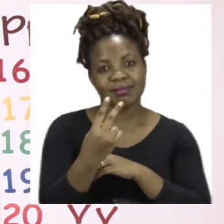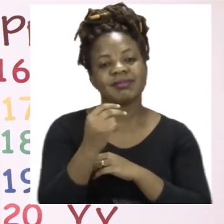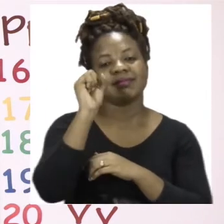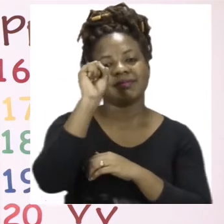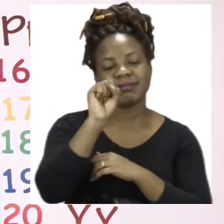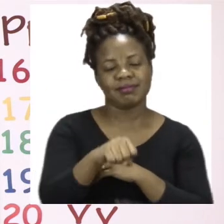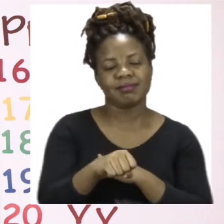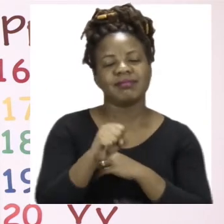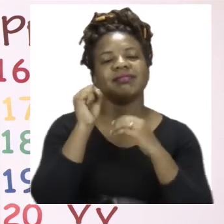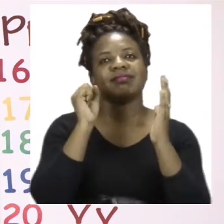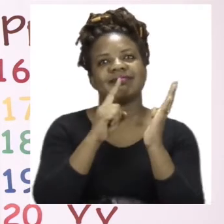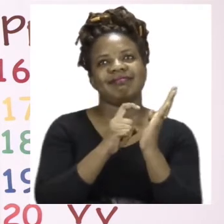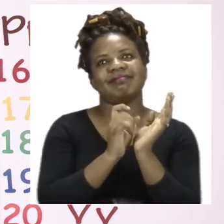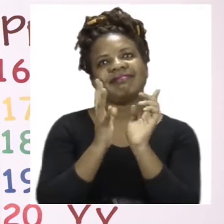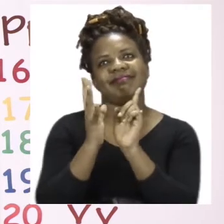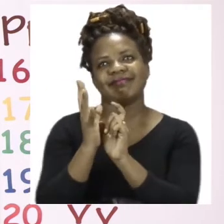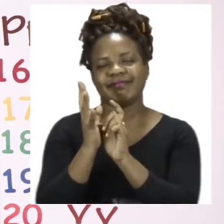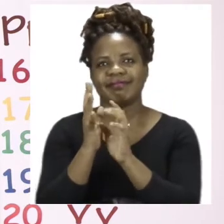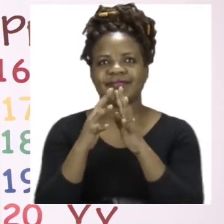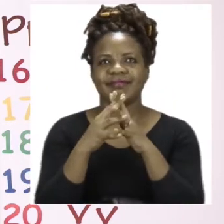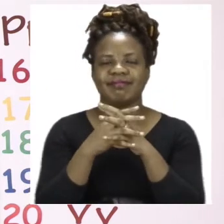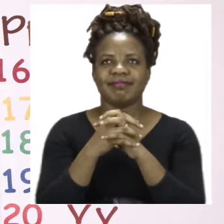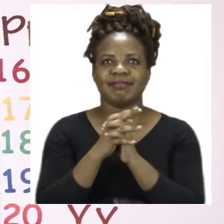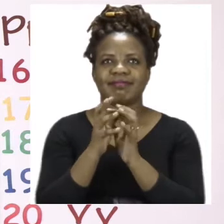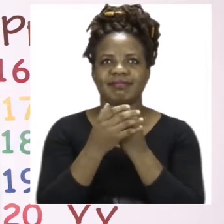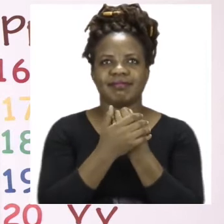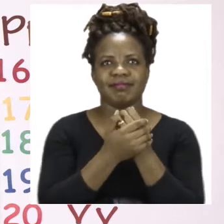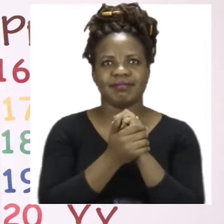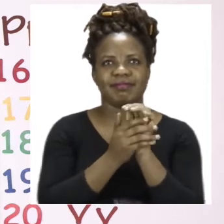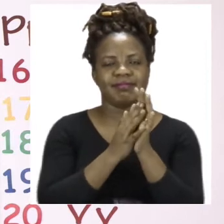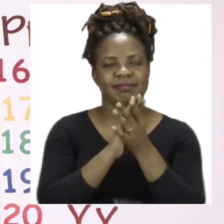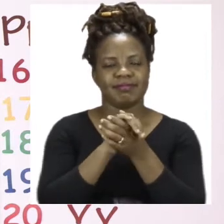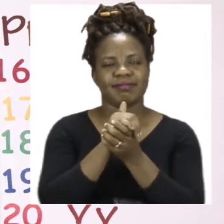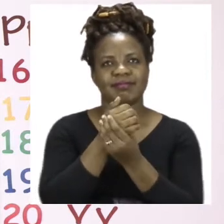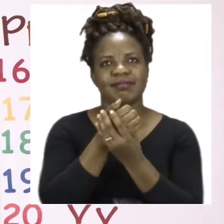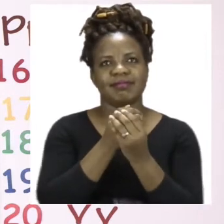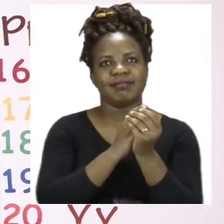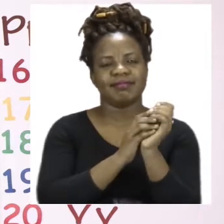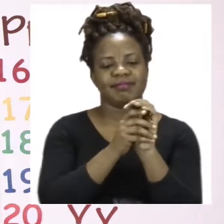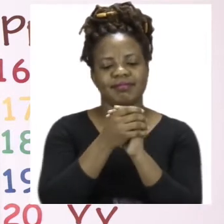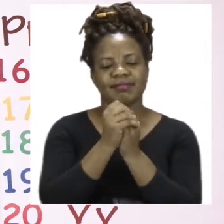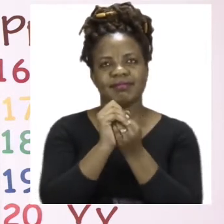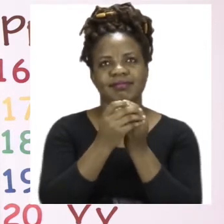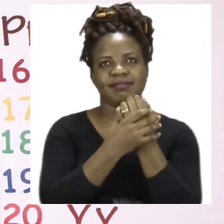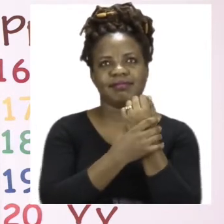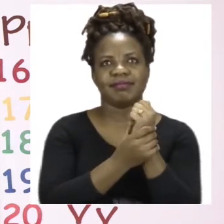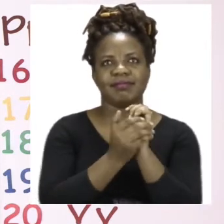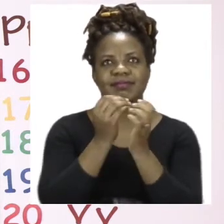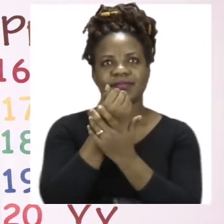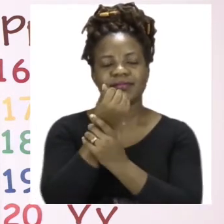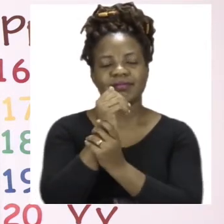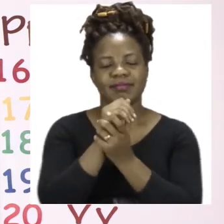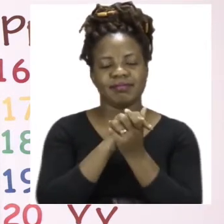sanitize. So let us take our sanitizer and rub our hands very carefully. Remember, when